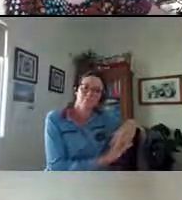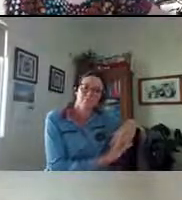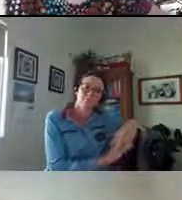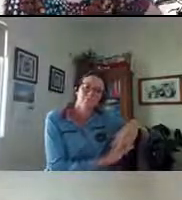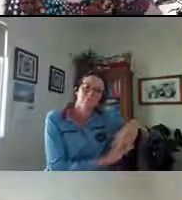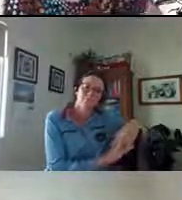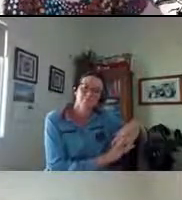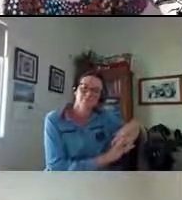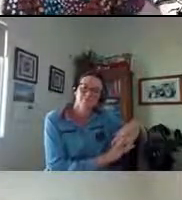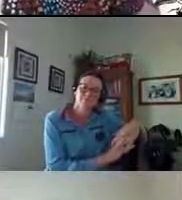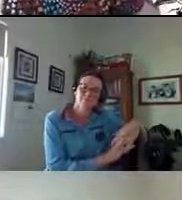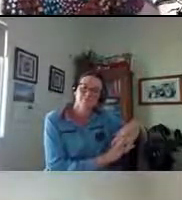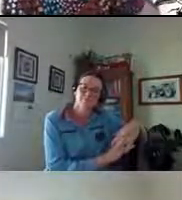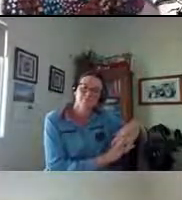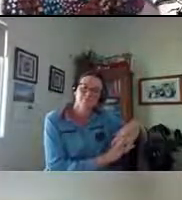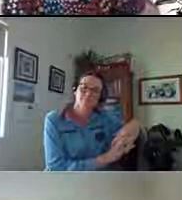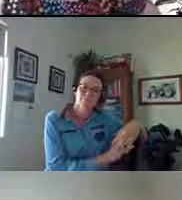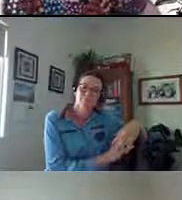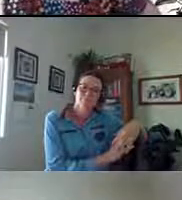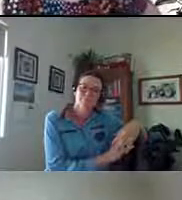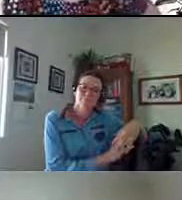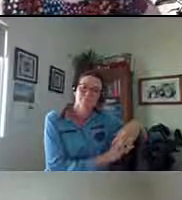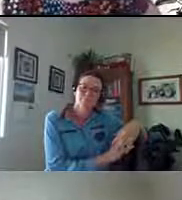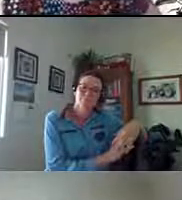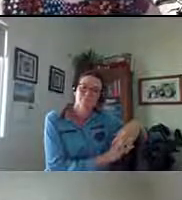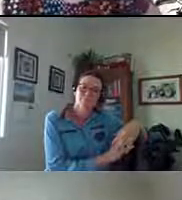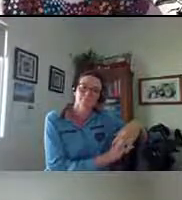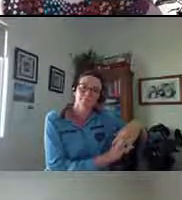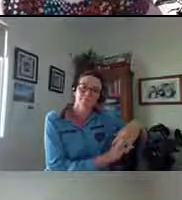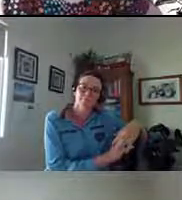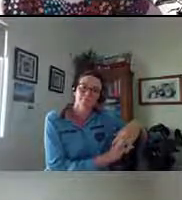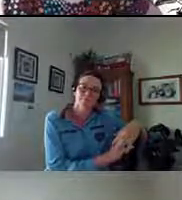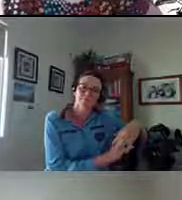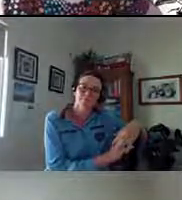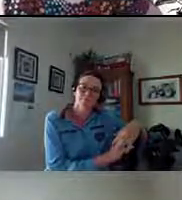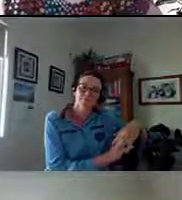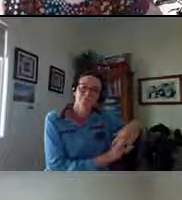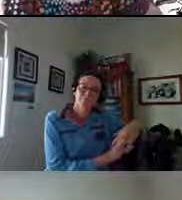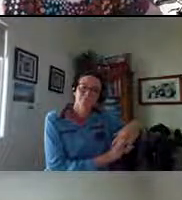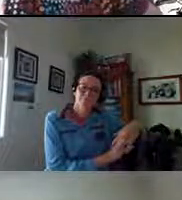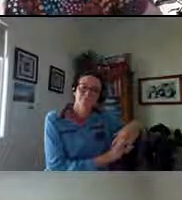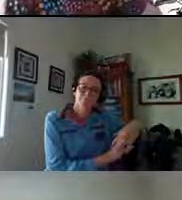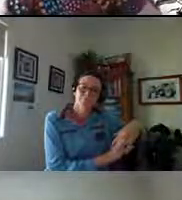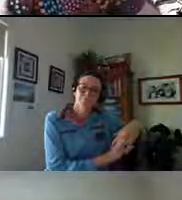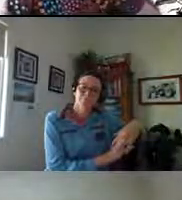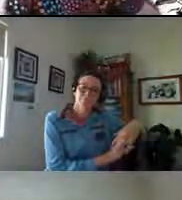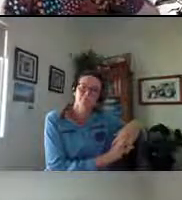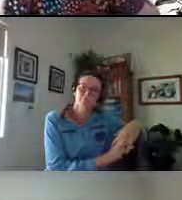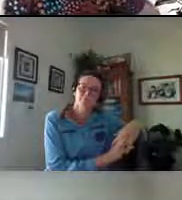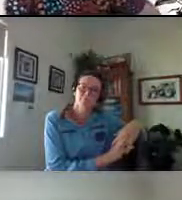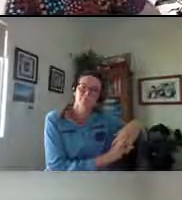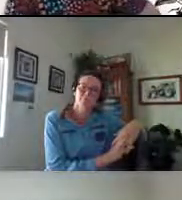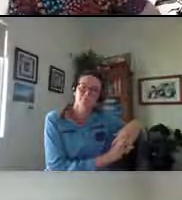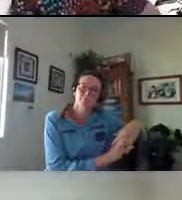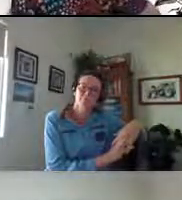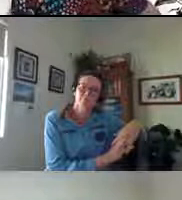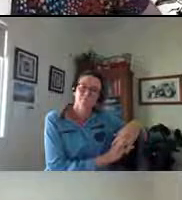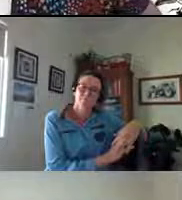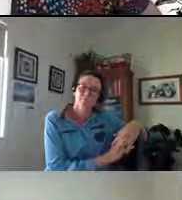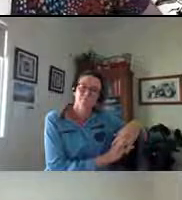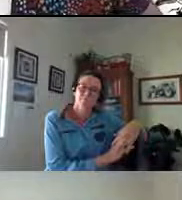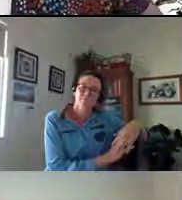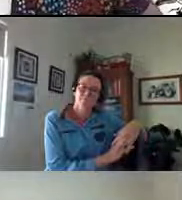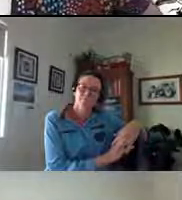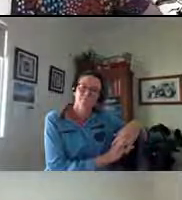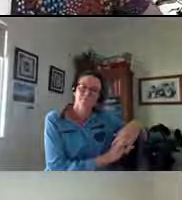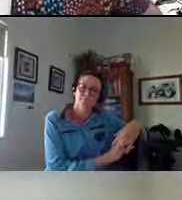prevented by out-of-date regulation that really should have been updated because technology is changing quite quickly, that's exactly where these services come into play. And